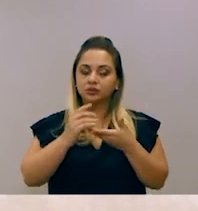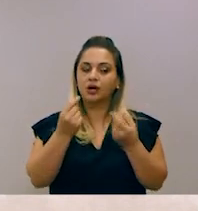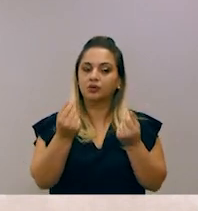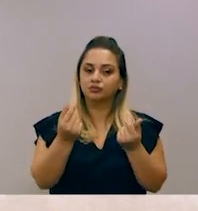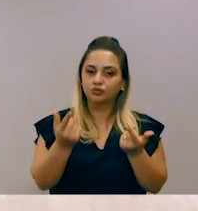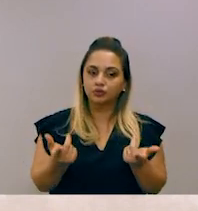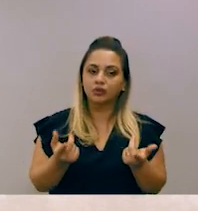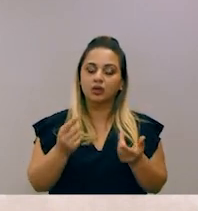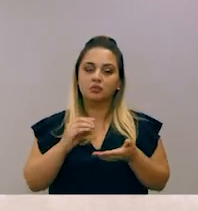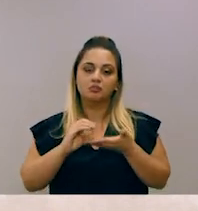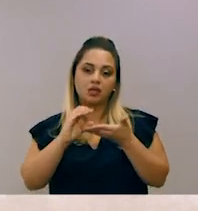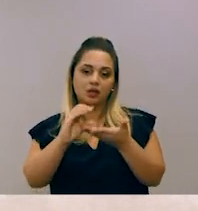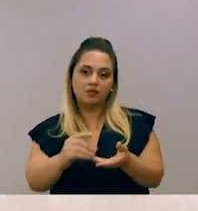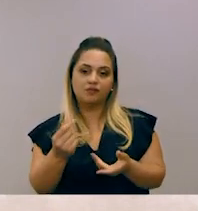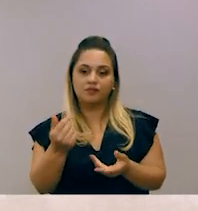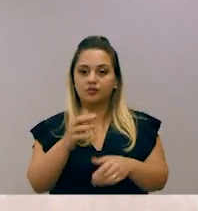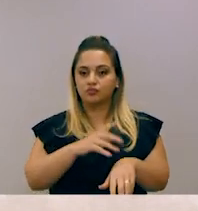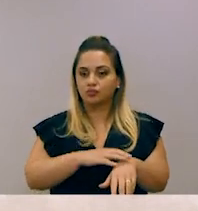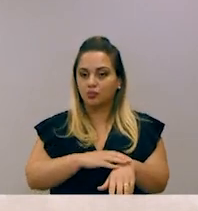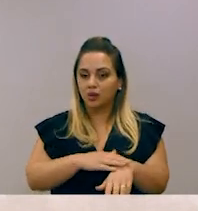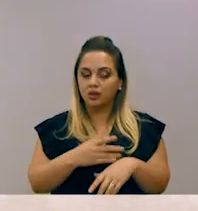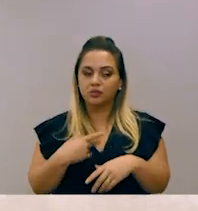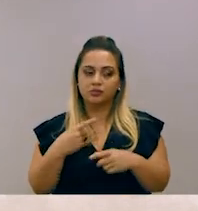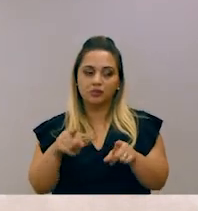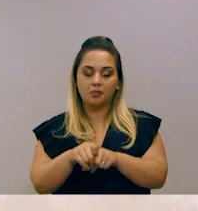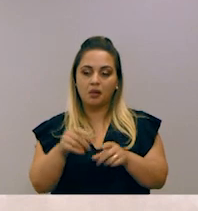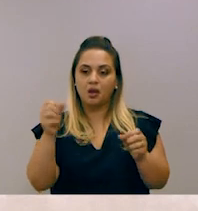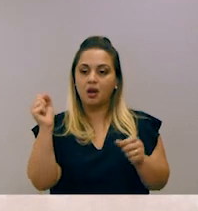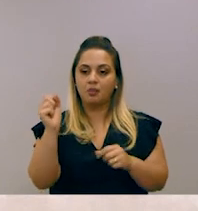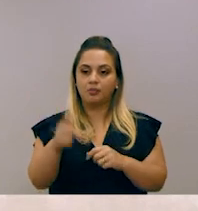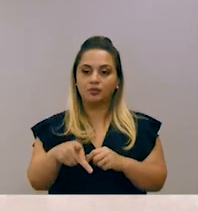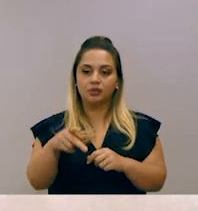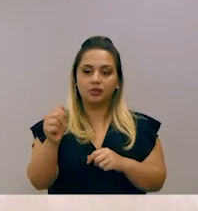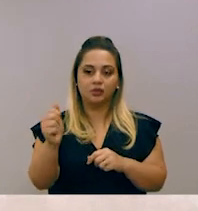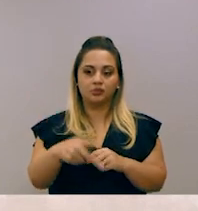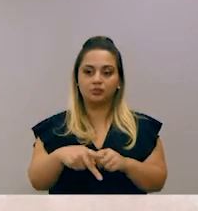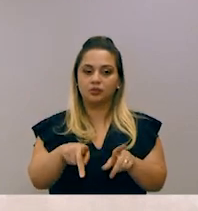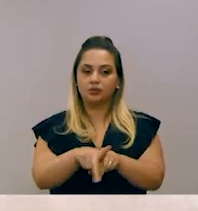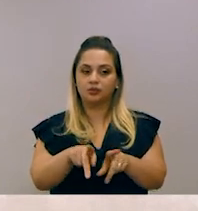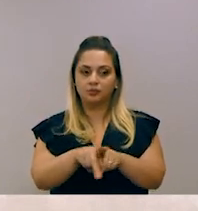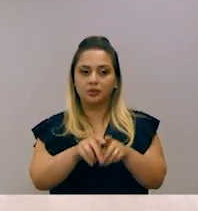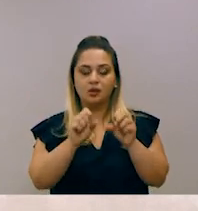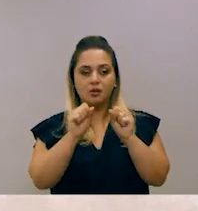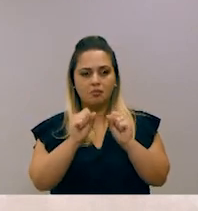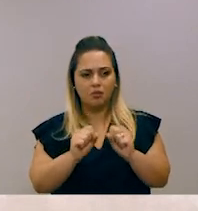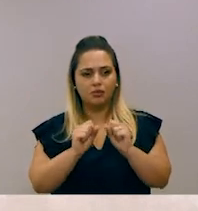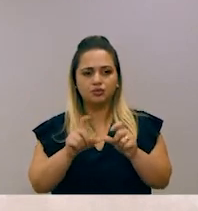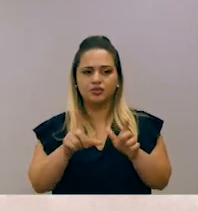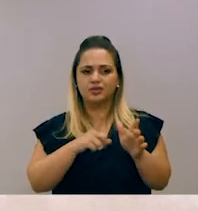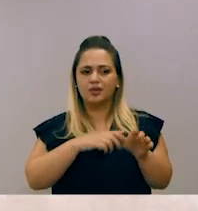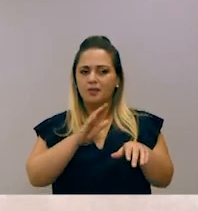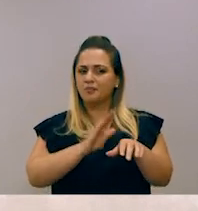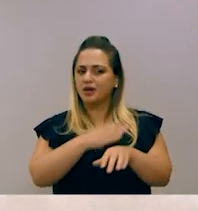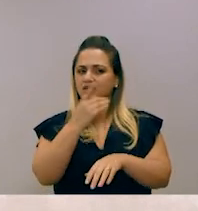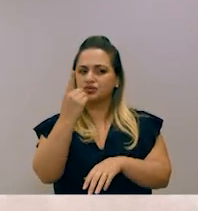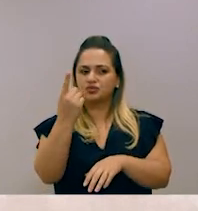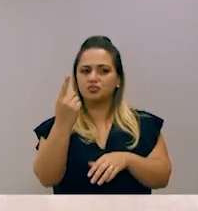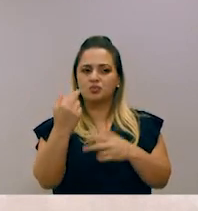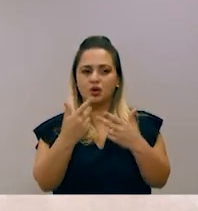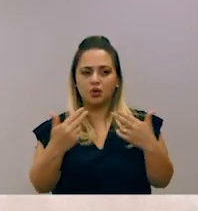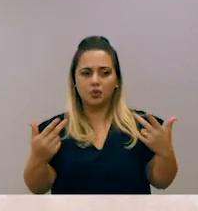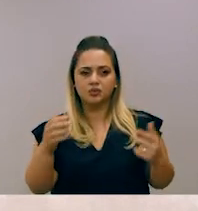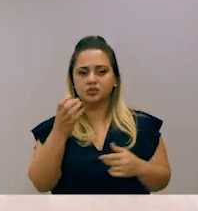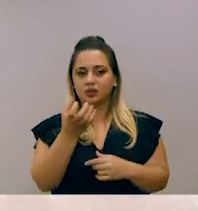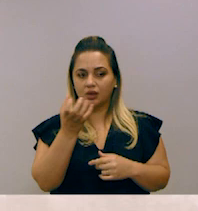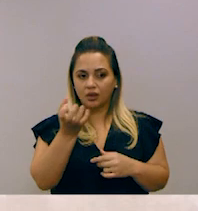concession of illness aid benefit or retirement conversion.